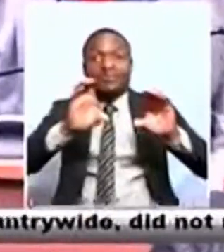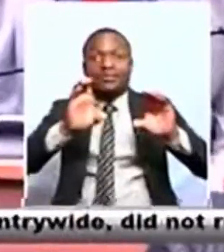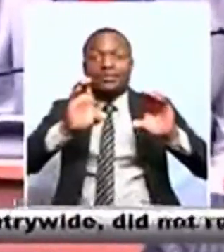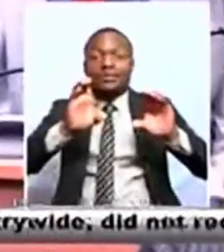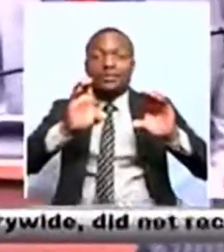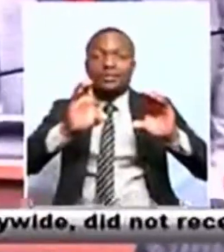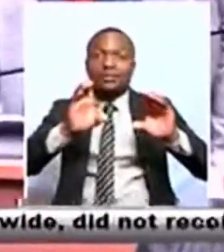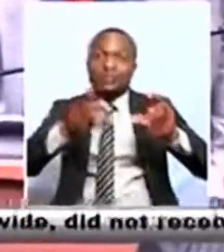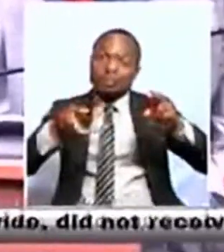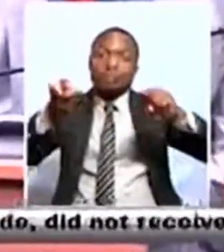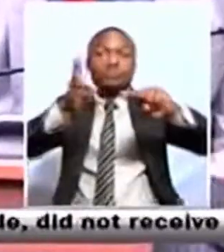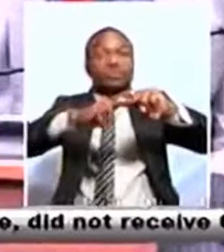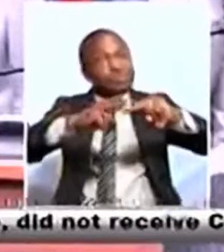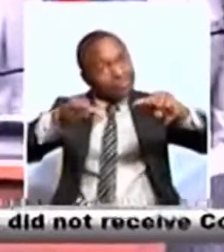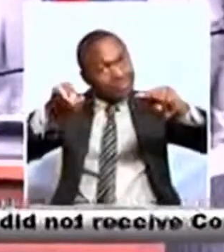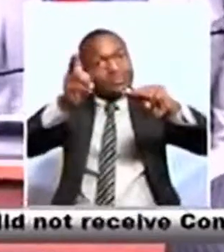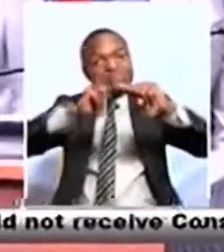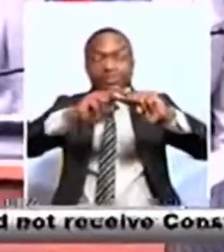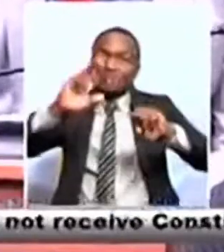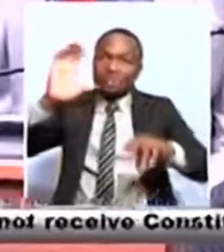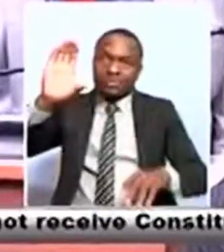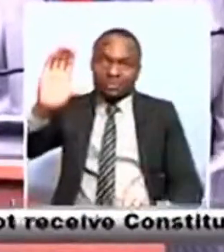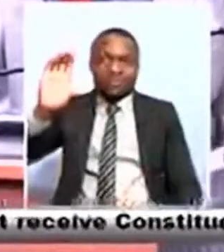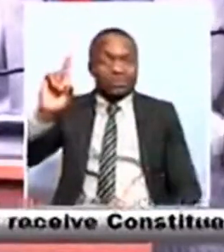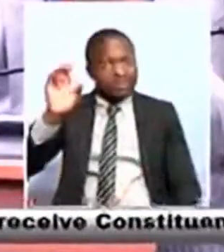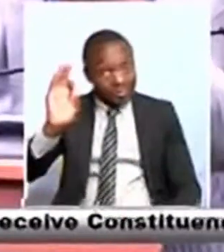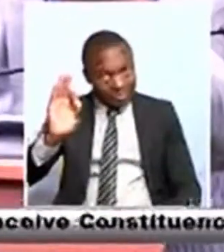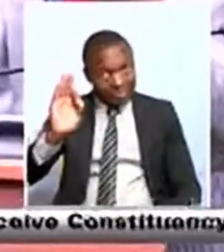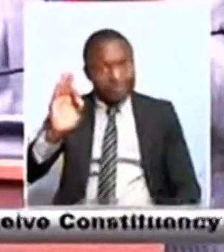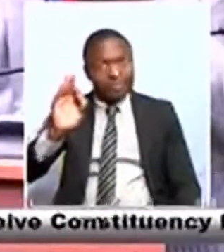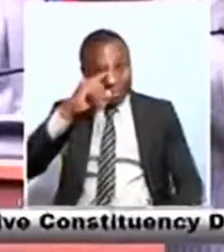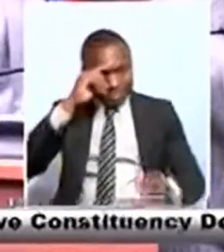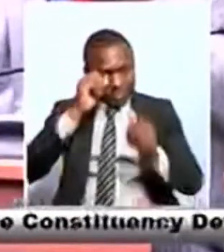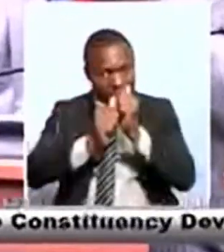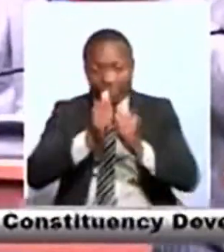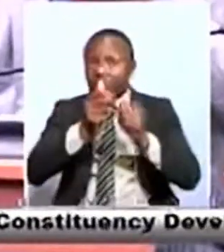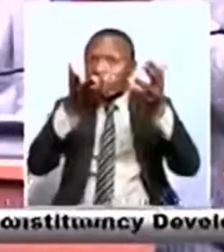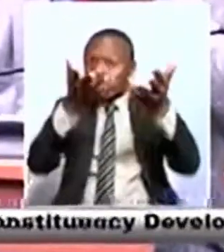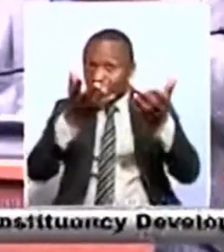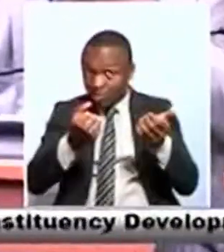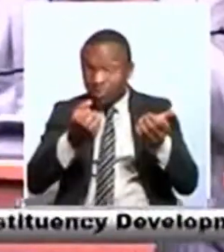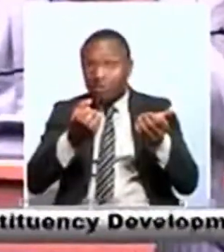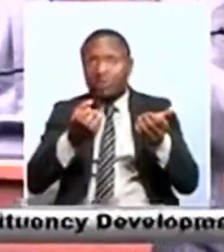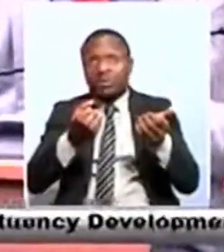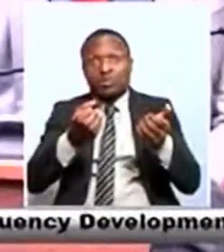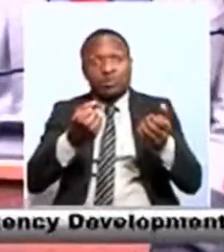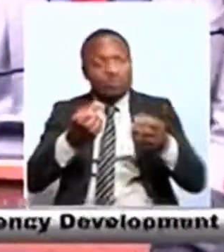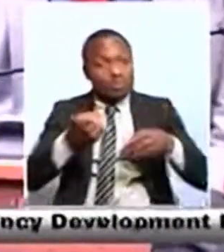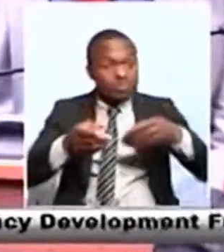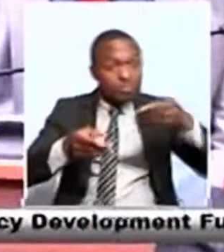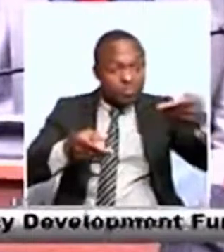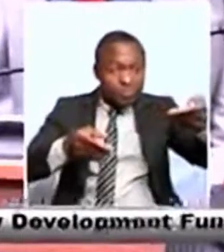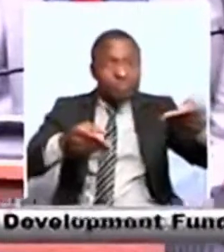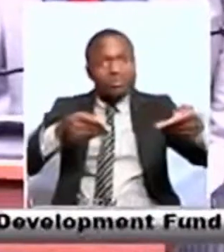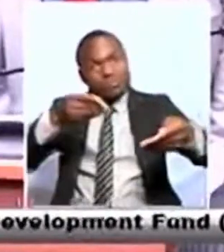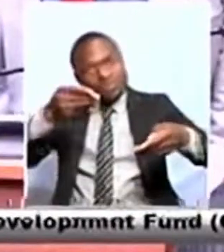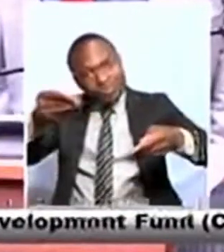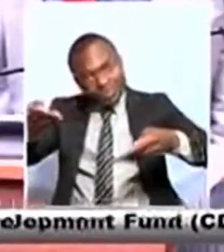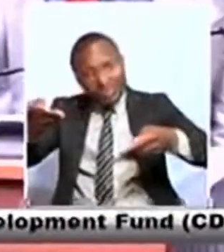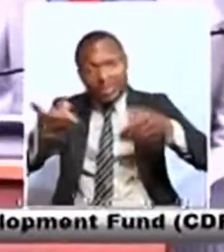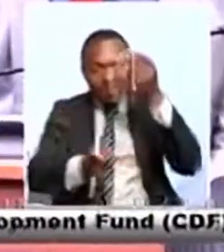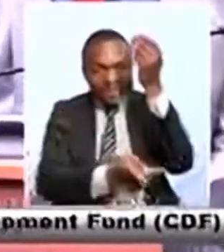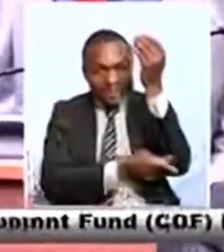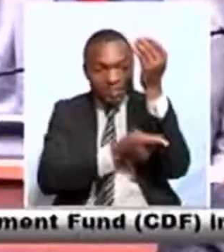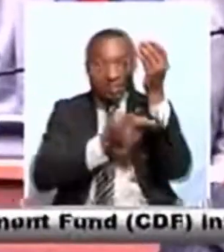steadily increase the CDF, because we want to have even distribution of development in all